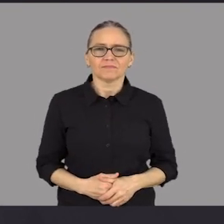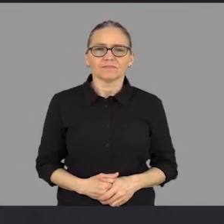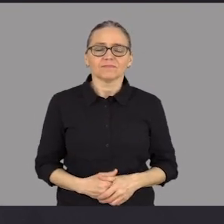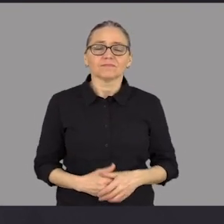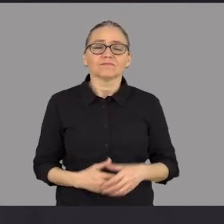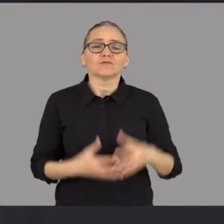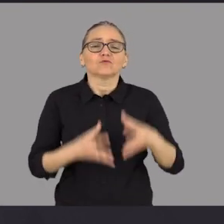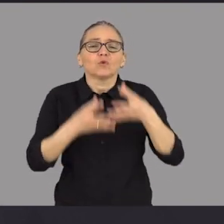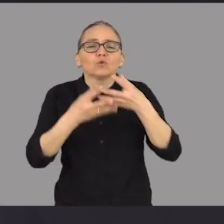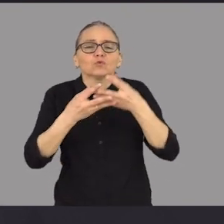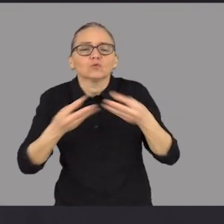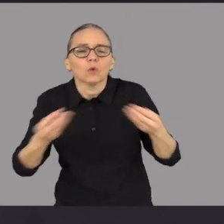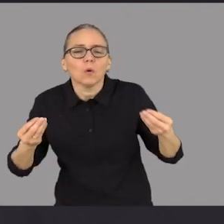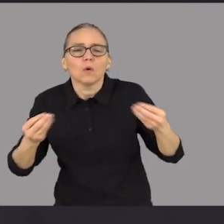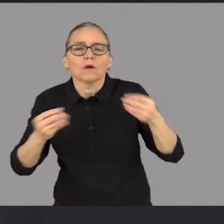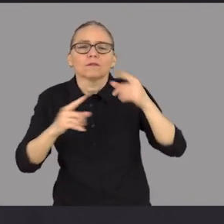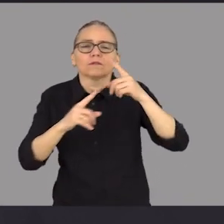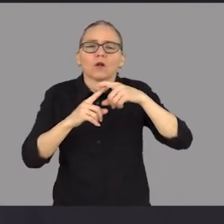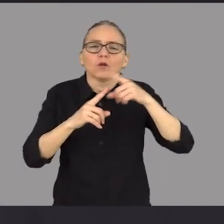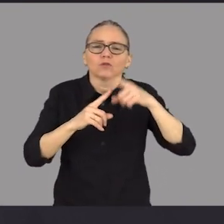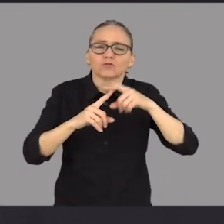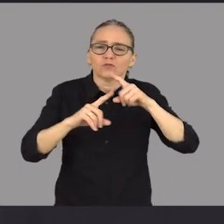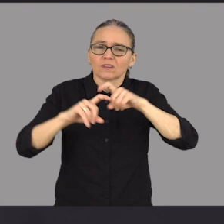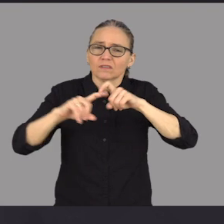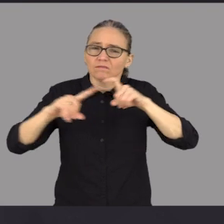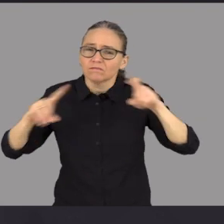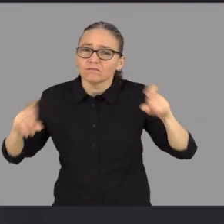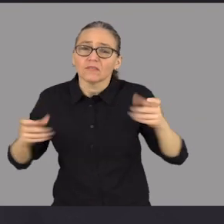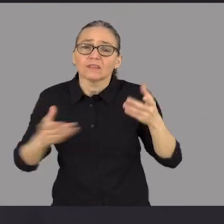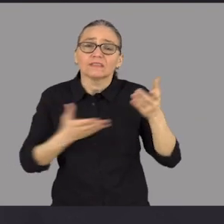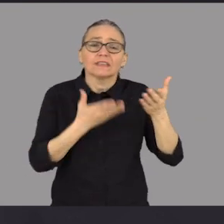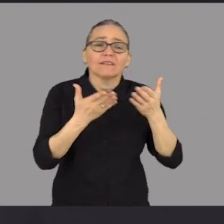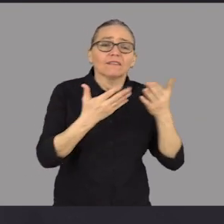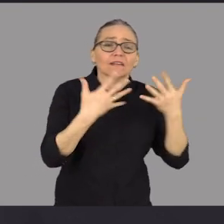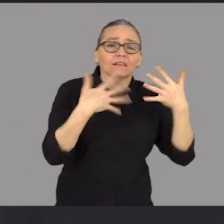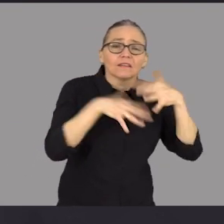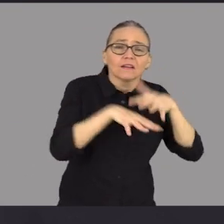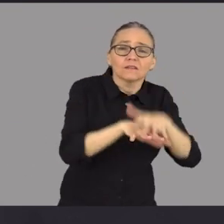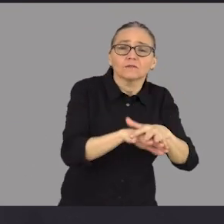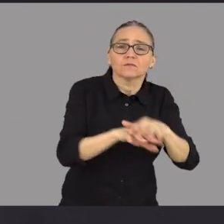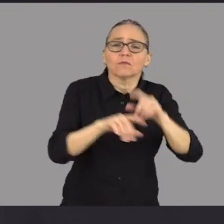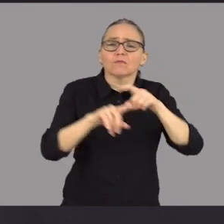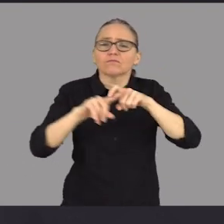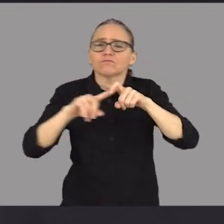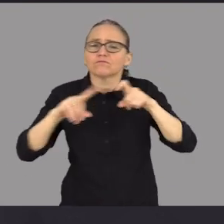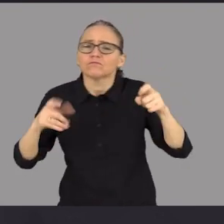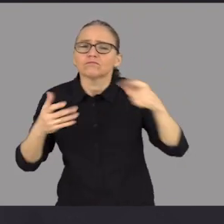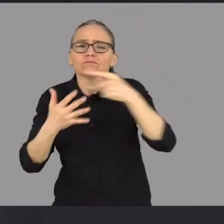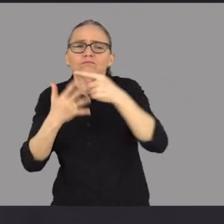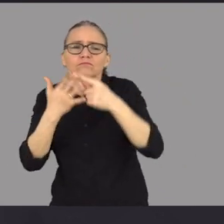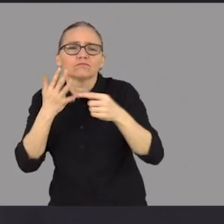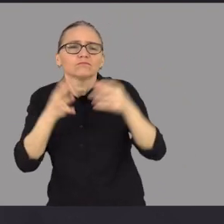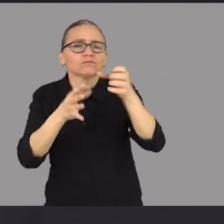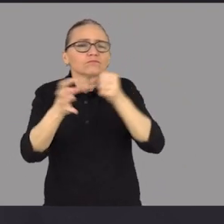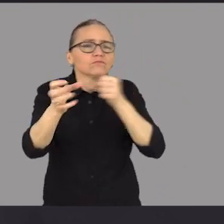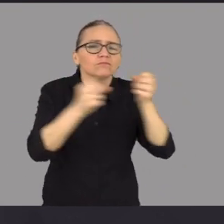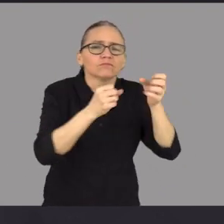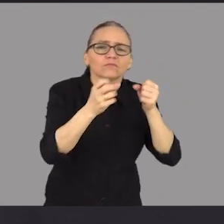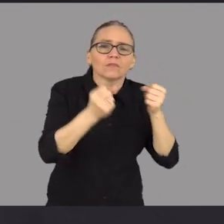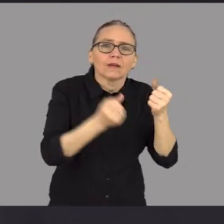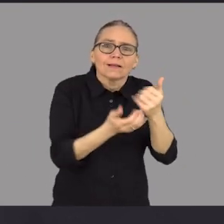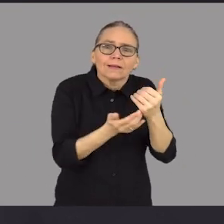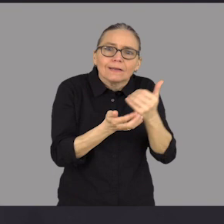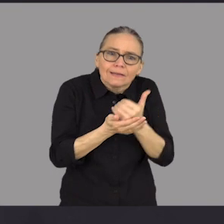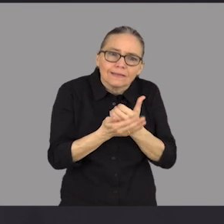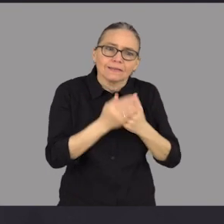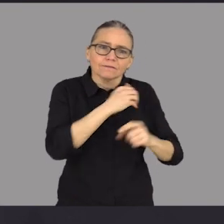Some of Innovation's Lab's partner projects include technology solutions,